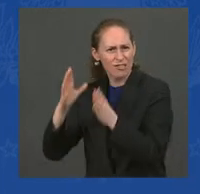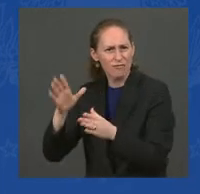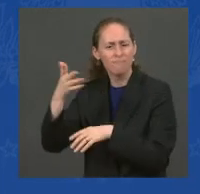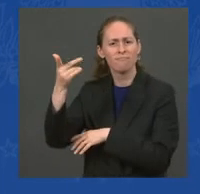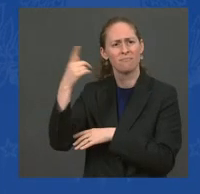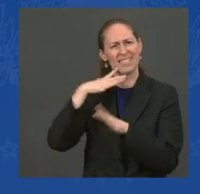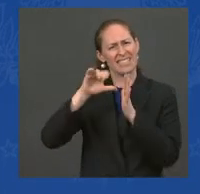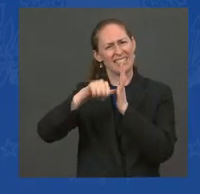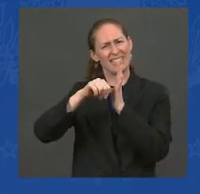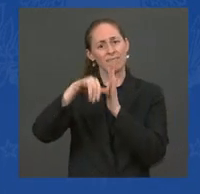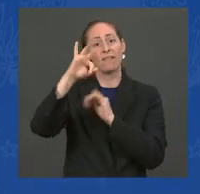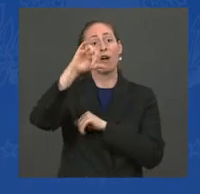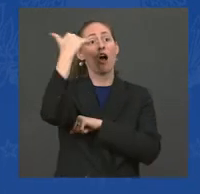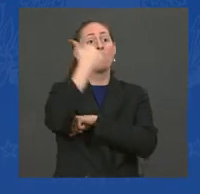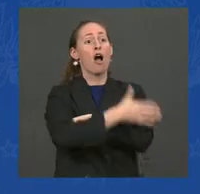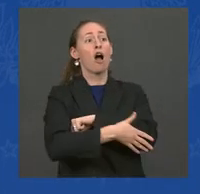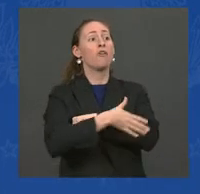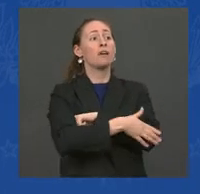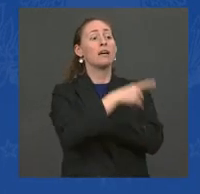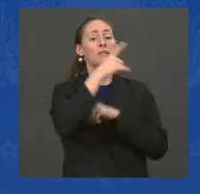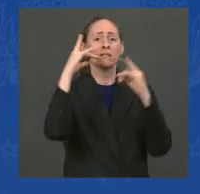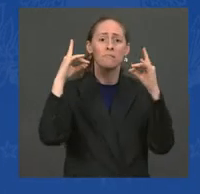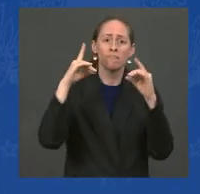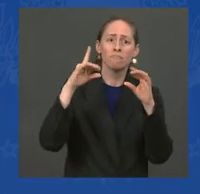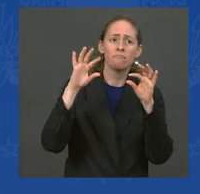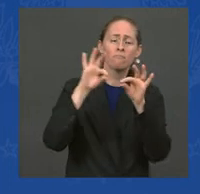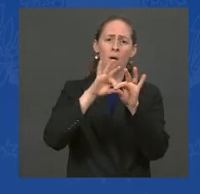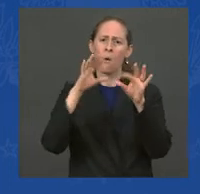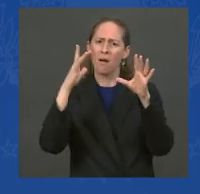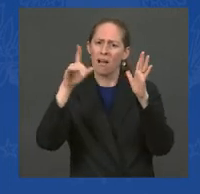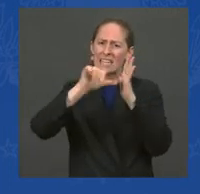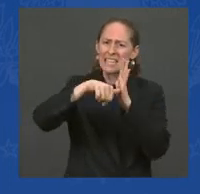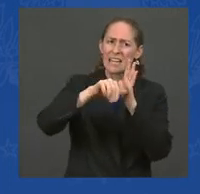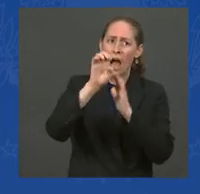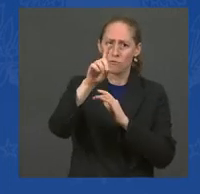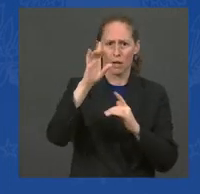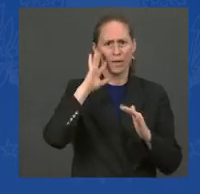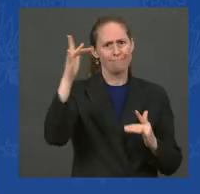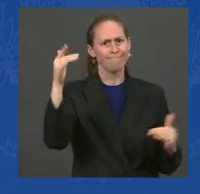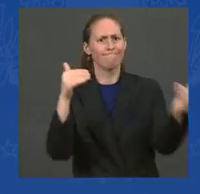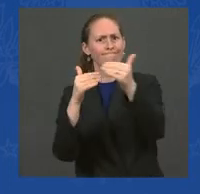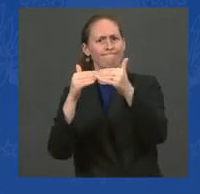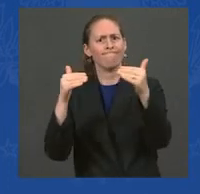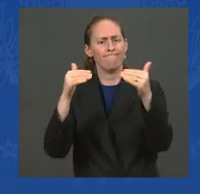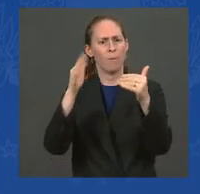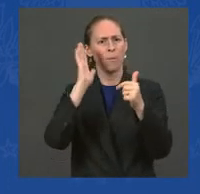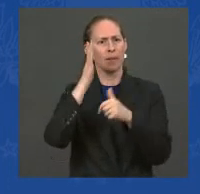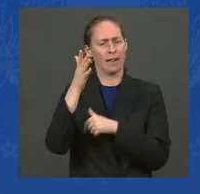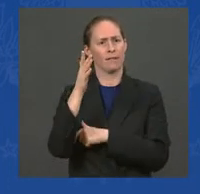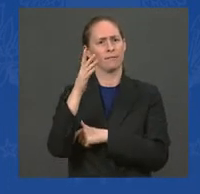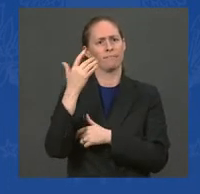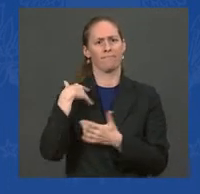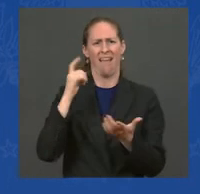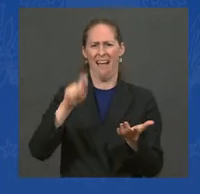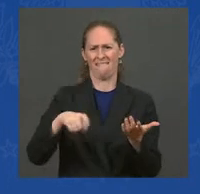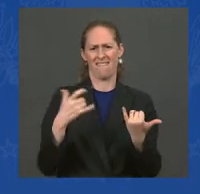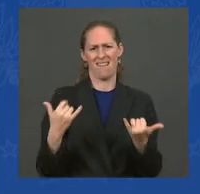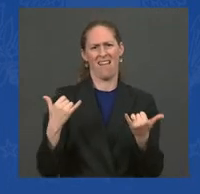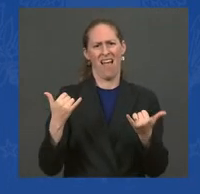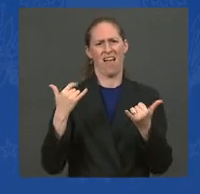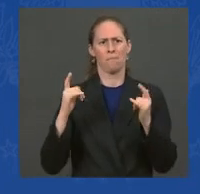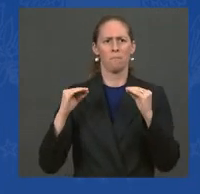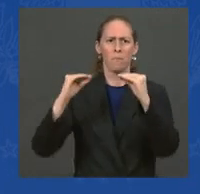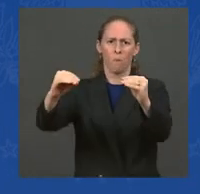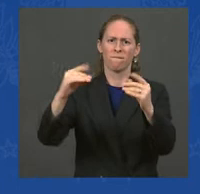prepare ourselves to be competitive to win the fast-changing 21st century global economy. That's why I proposed